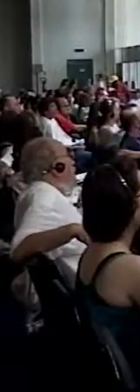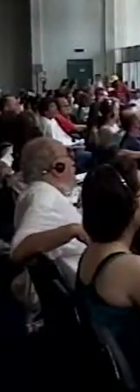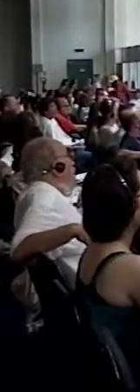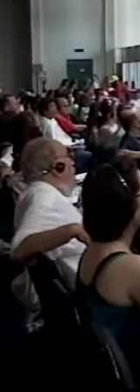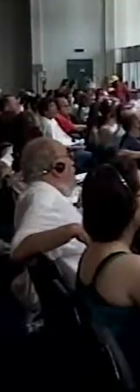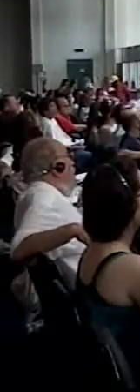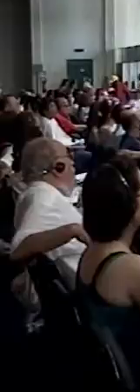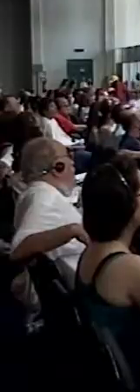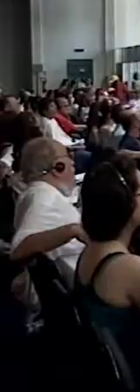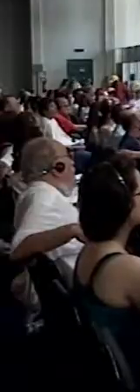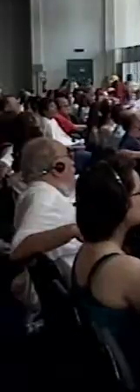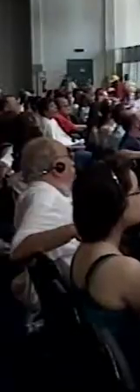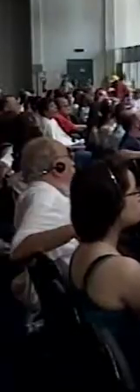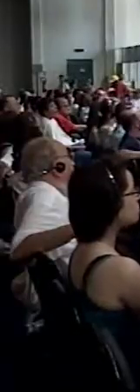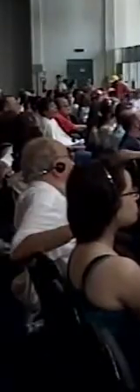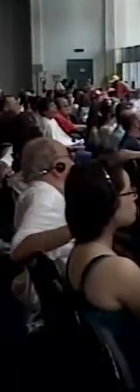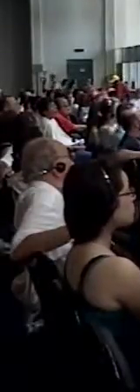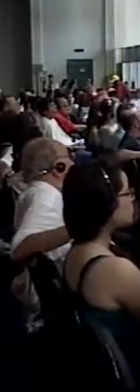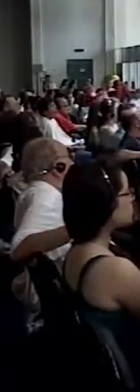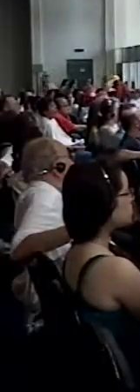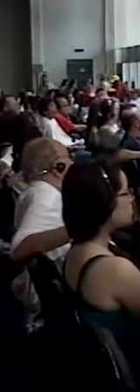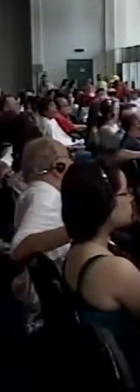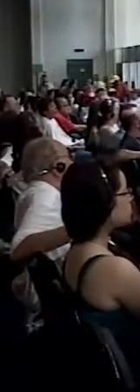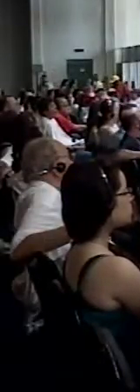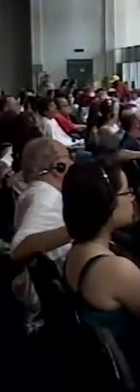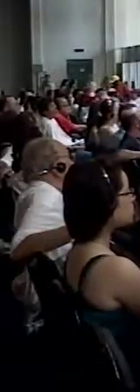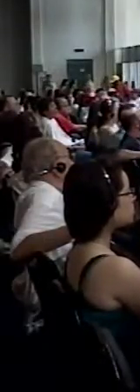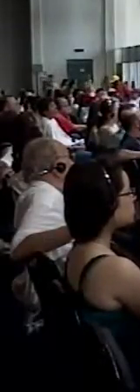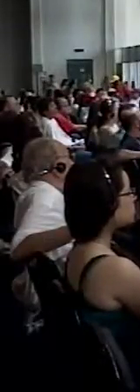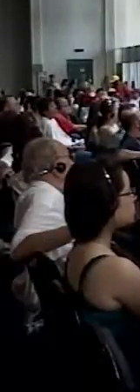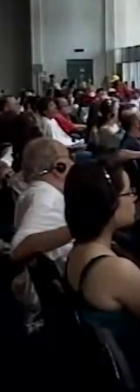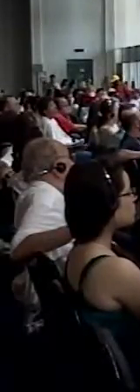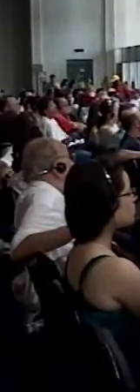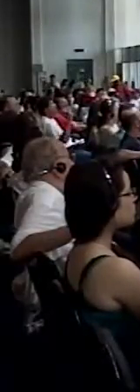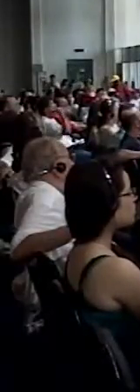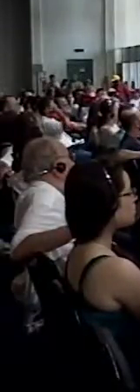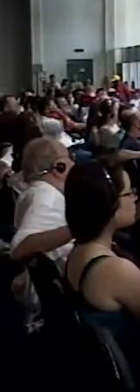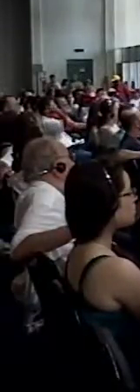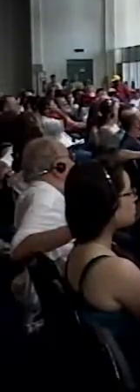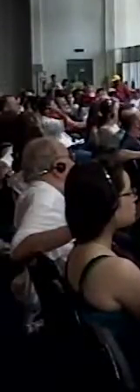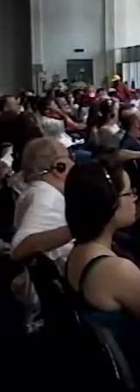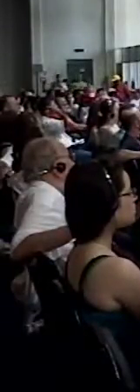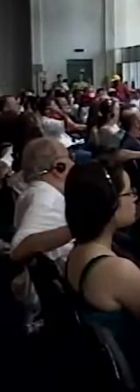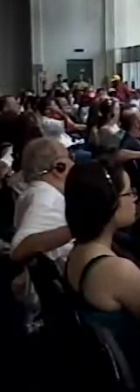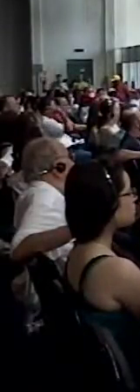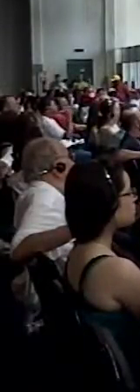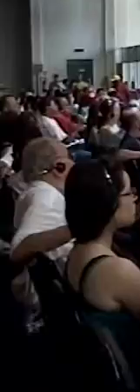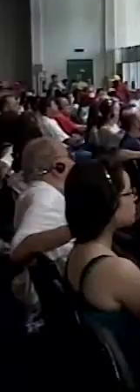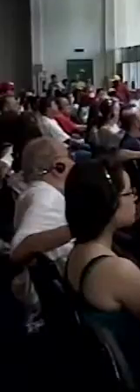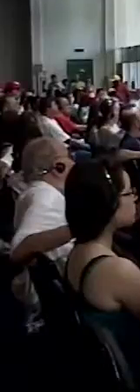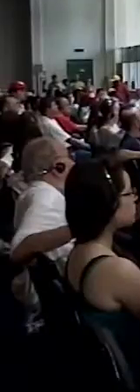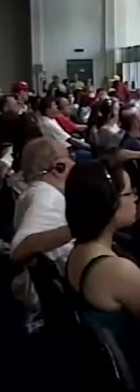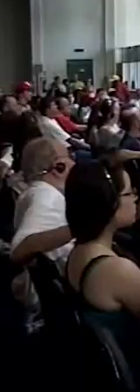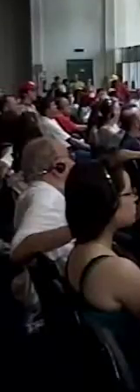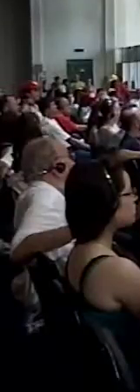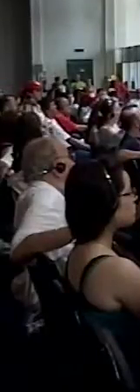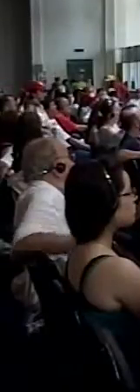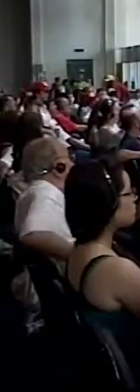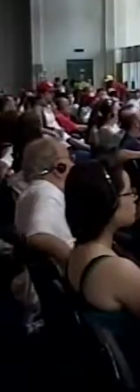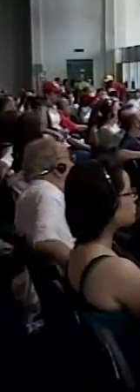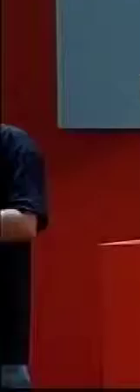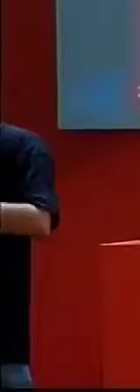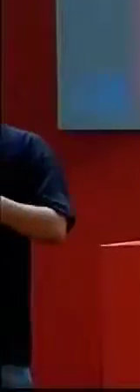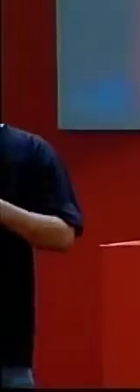engage in the local struggles, in the national policy debates, but also in the international arena, so that we don't